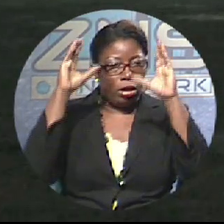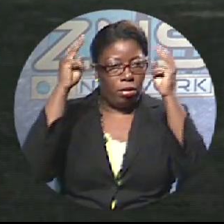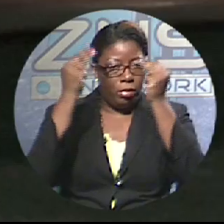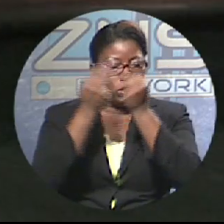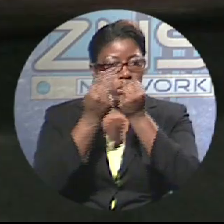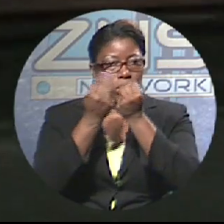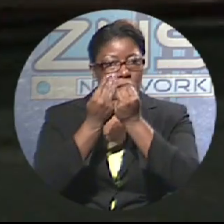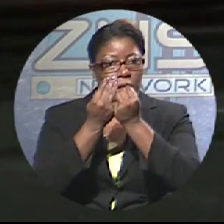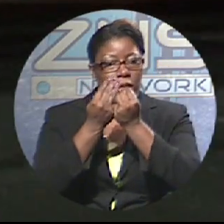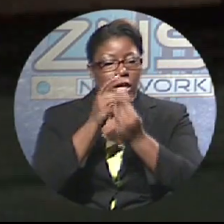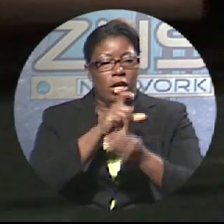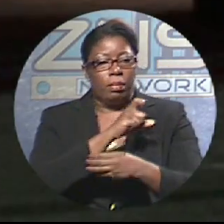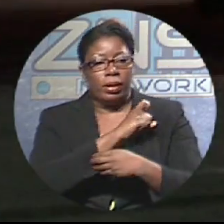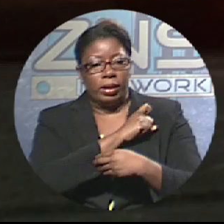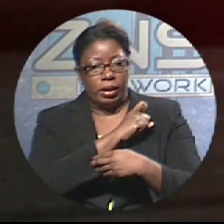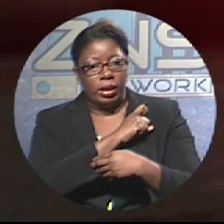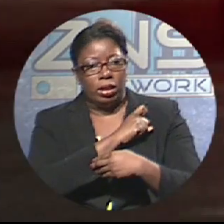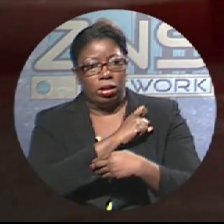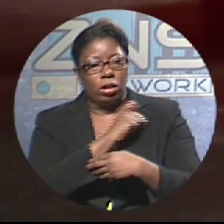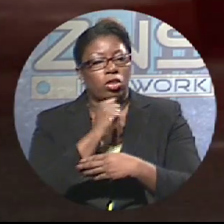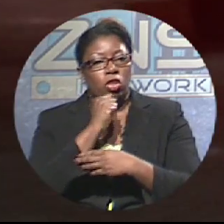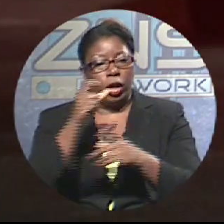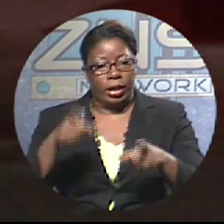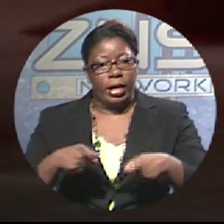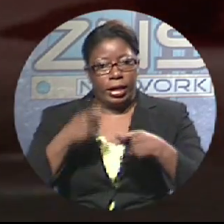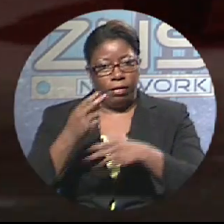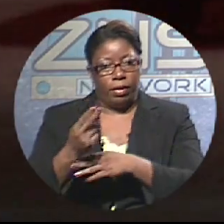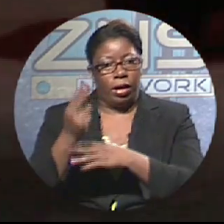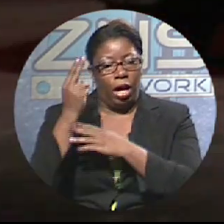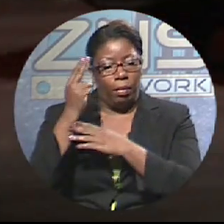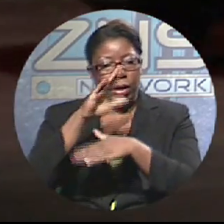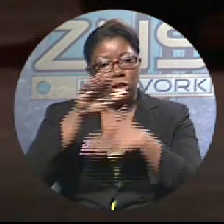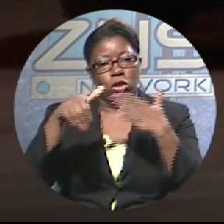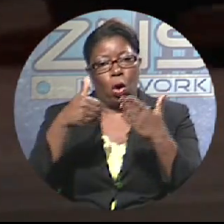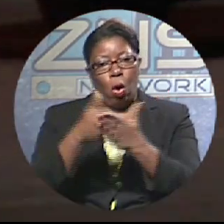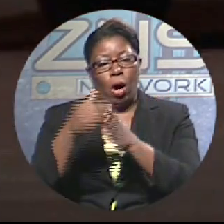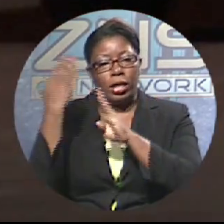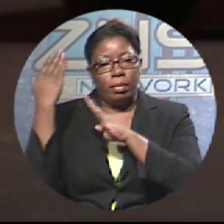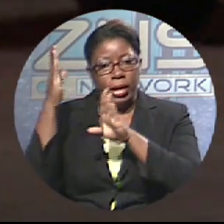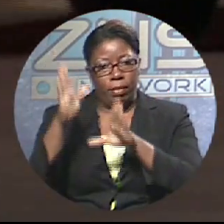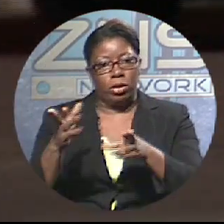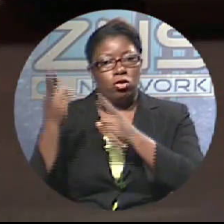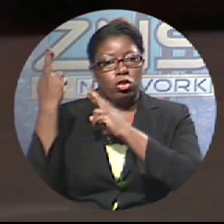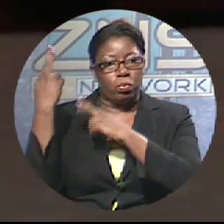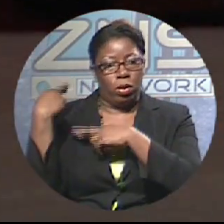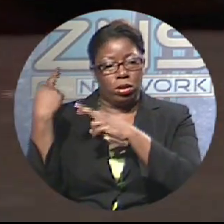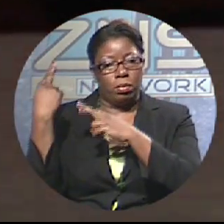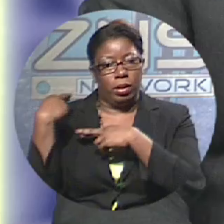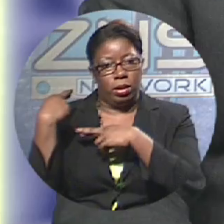not discouraged, as it is the collective responsibility of all Bahamians to fight crime.